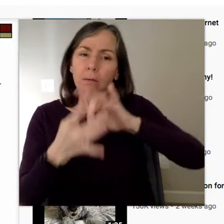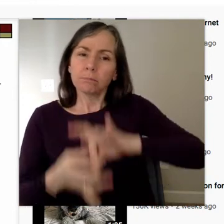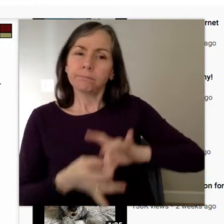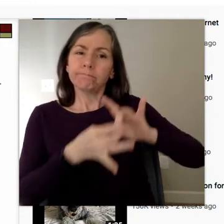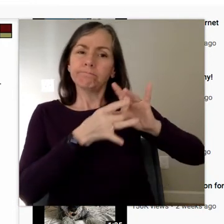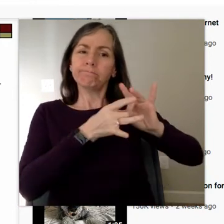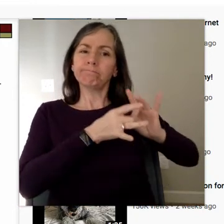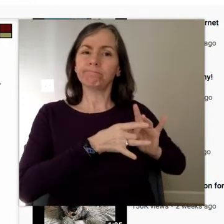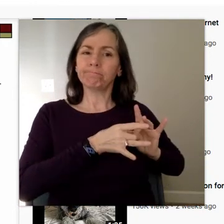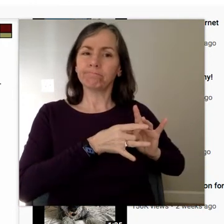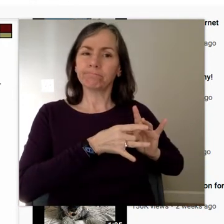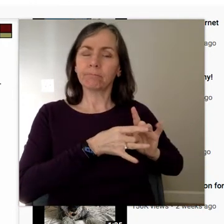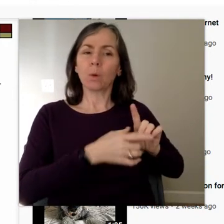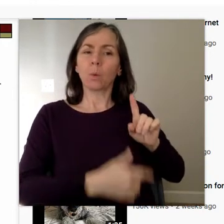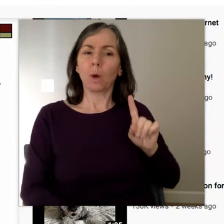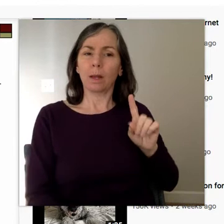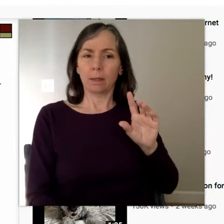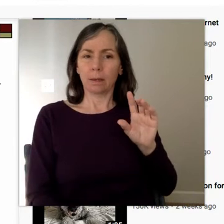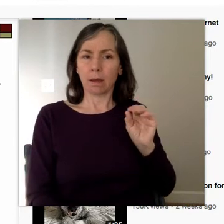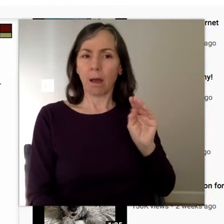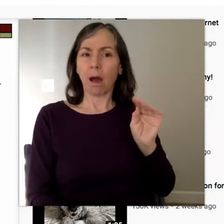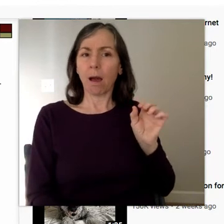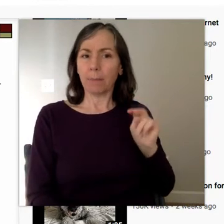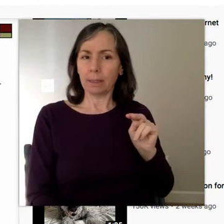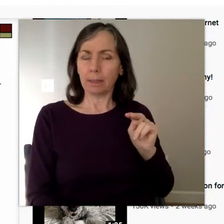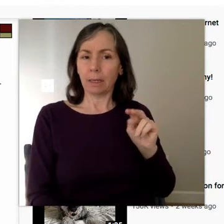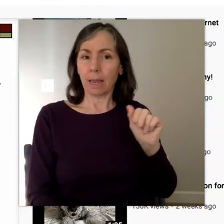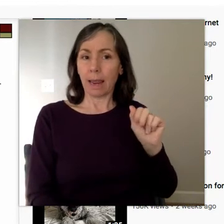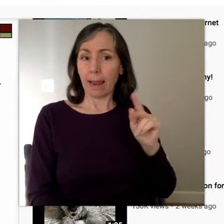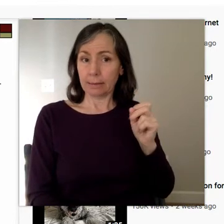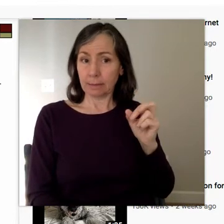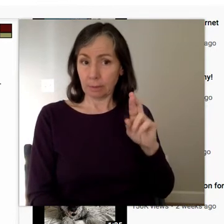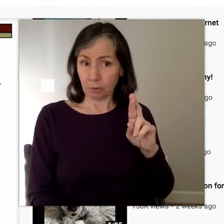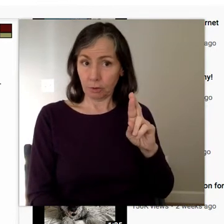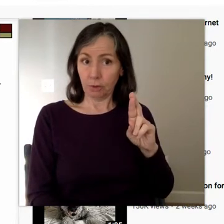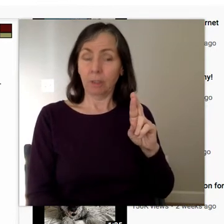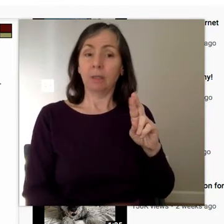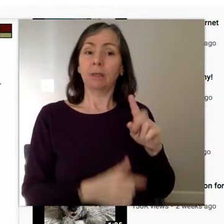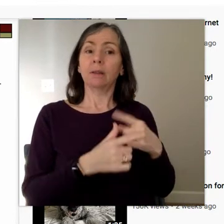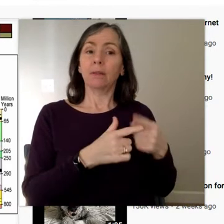same, and then we branched off into the different life forms that we are today.